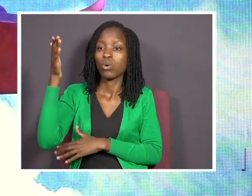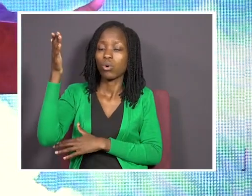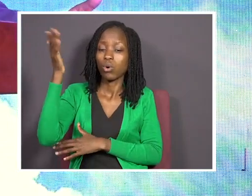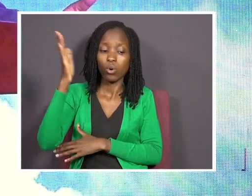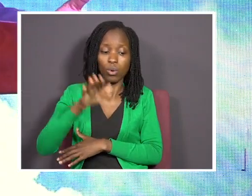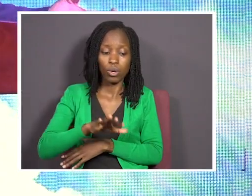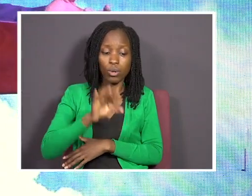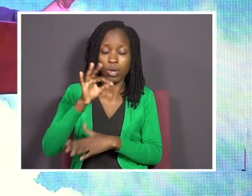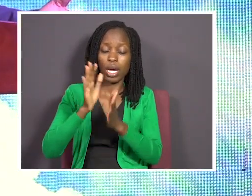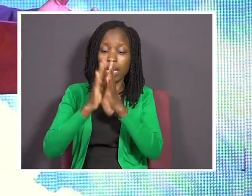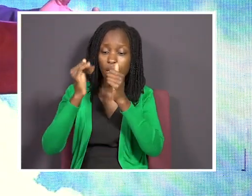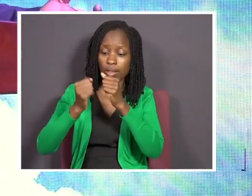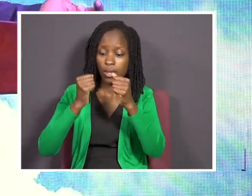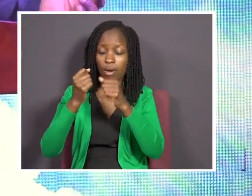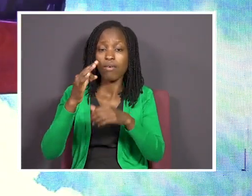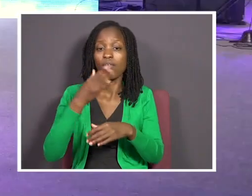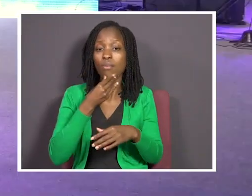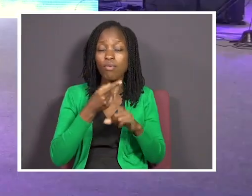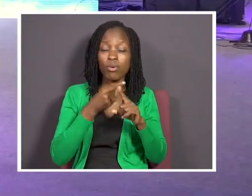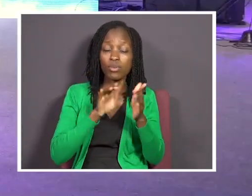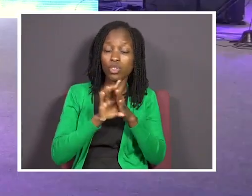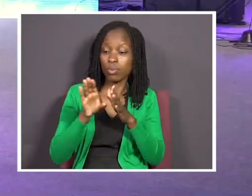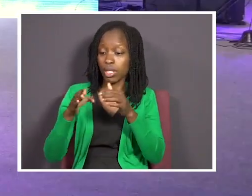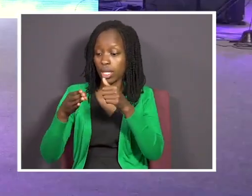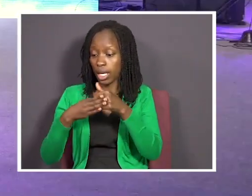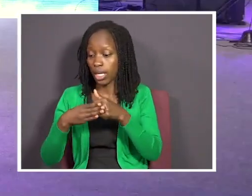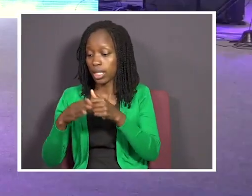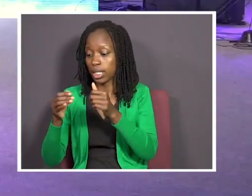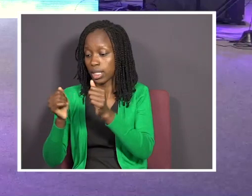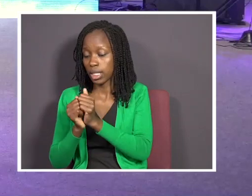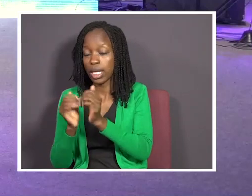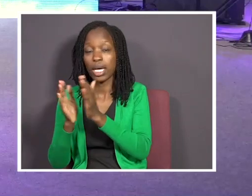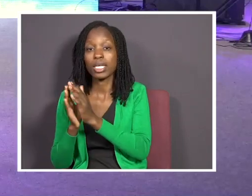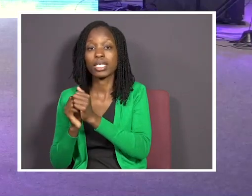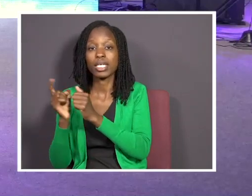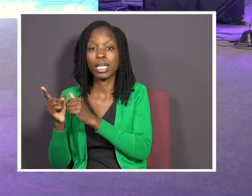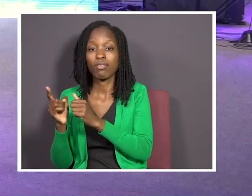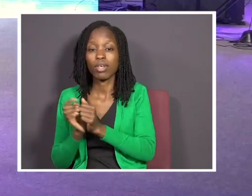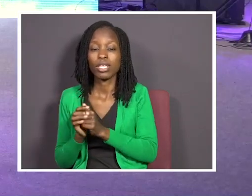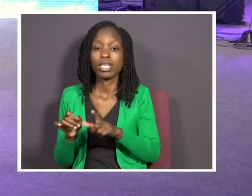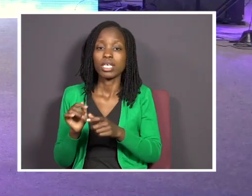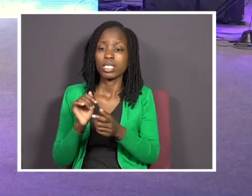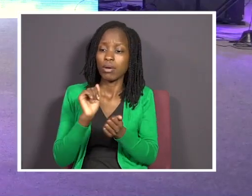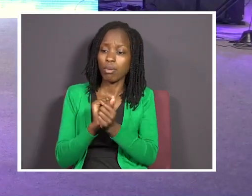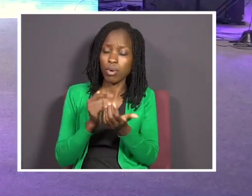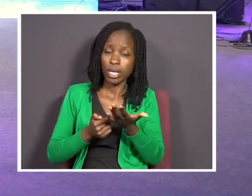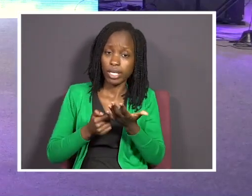election and the sovereignty of man. From chapter 9, 10, and 11, he has been discussing that.